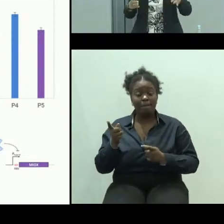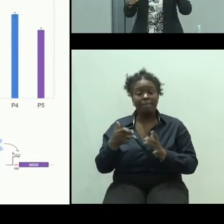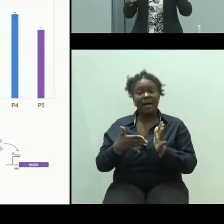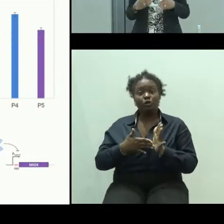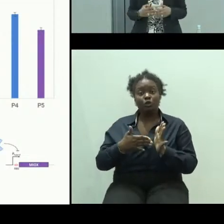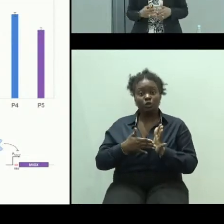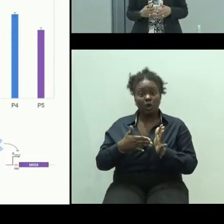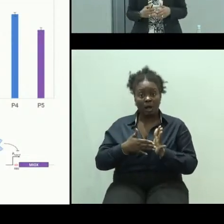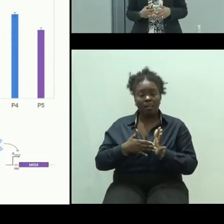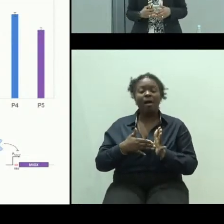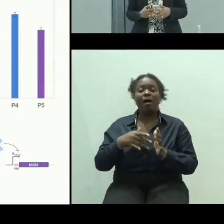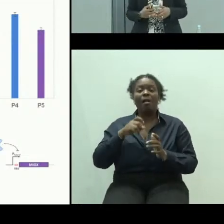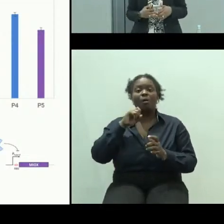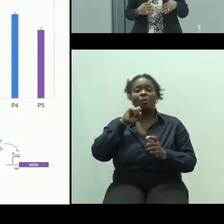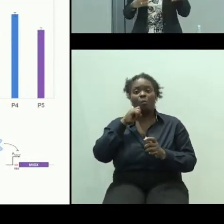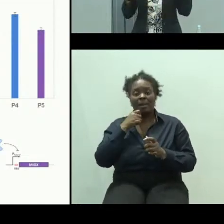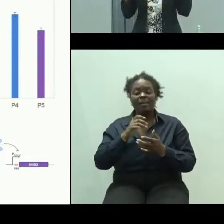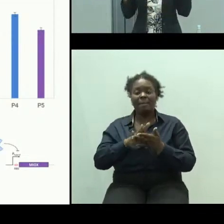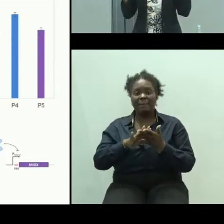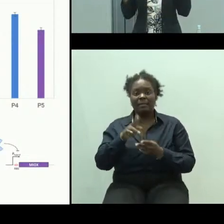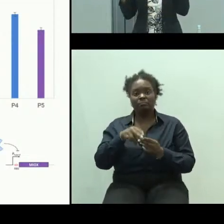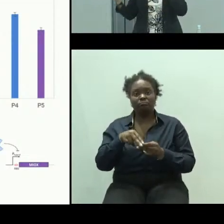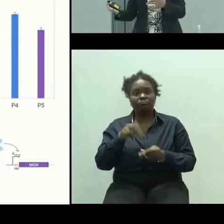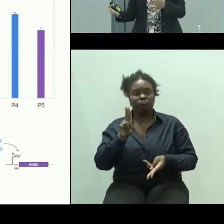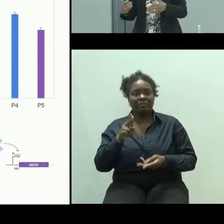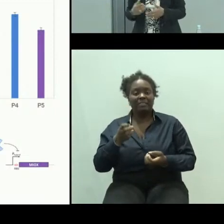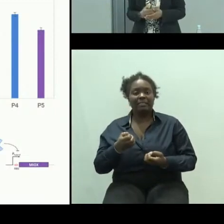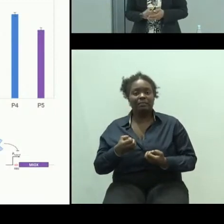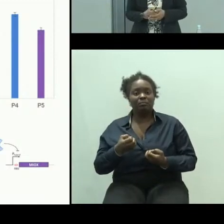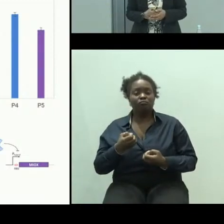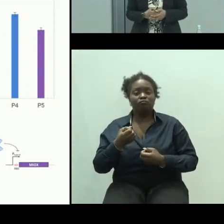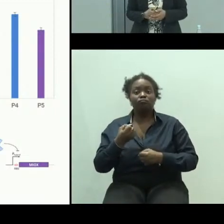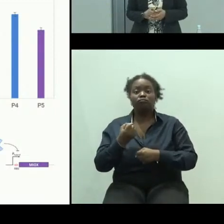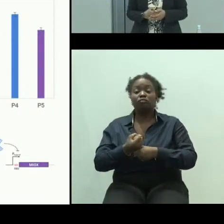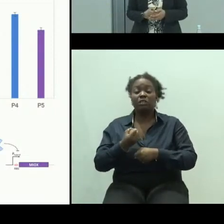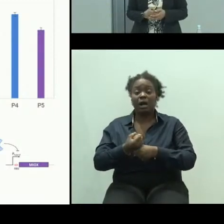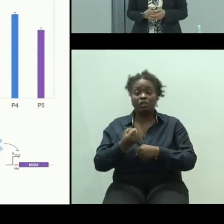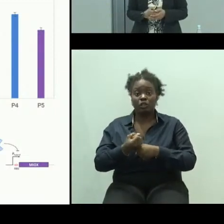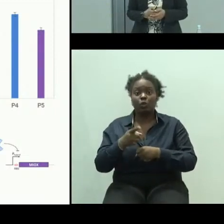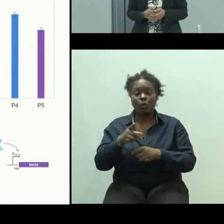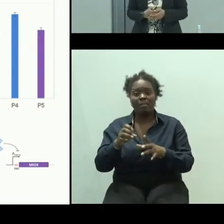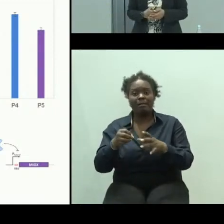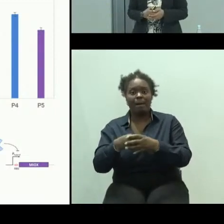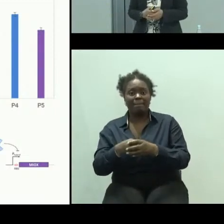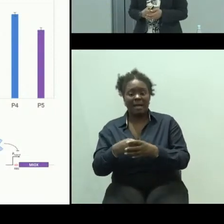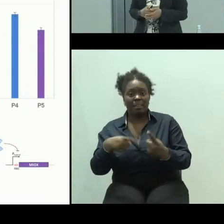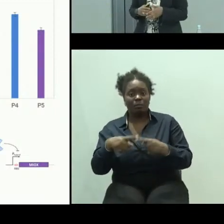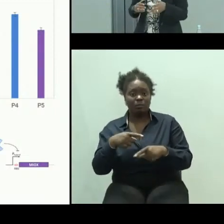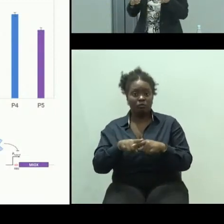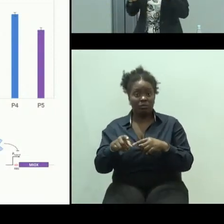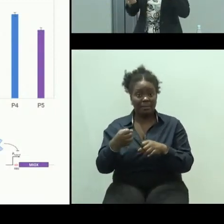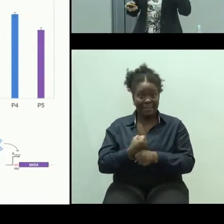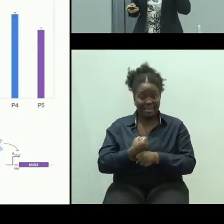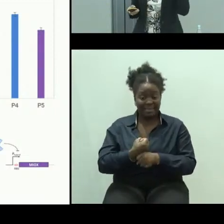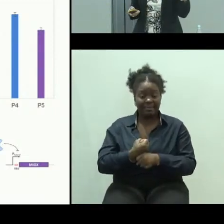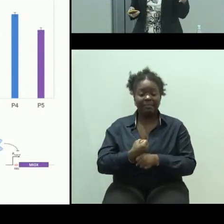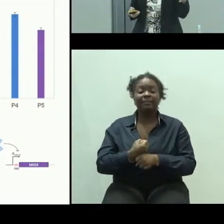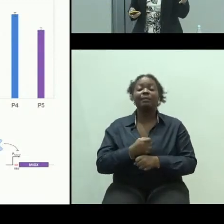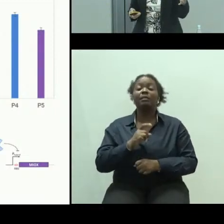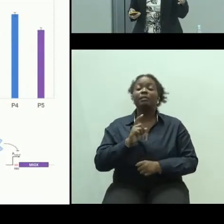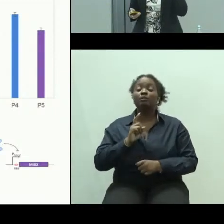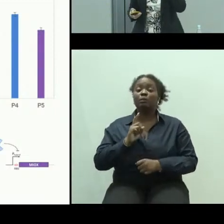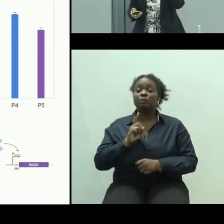it results in an increased expression of increased production of the compound that we're trying to make. So the